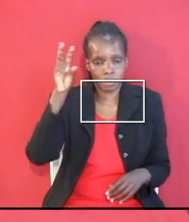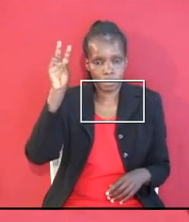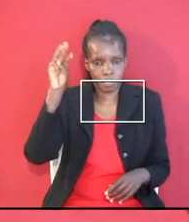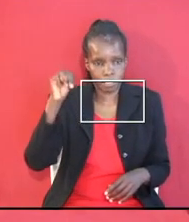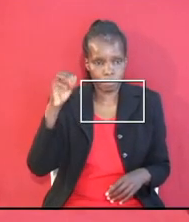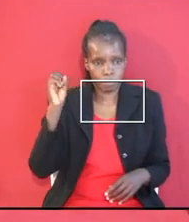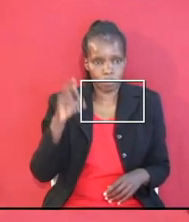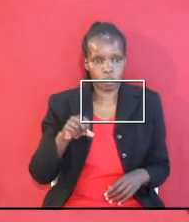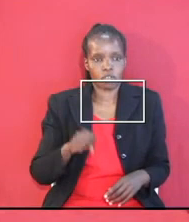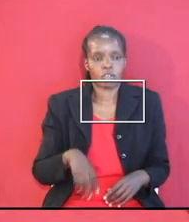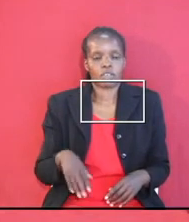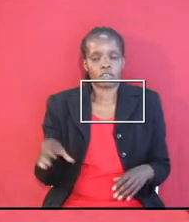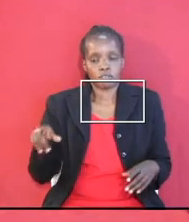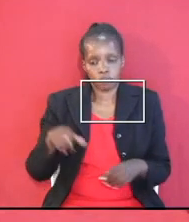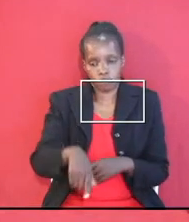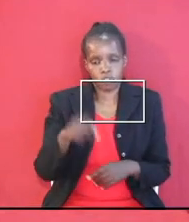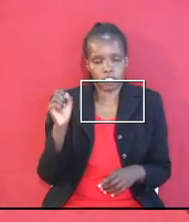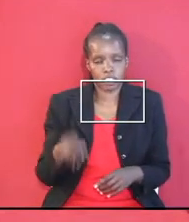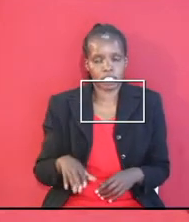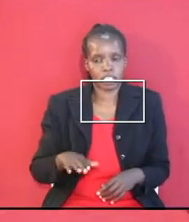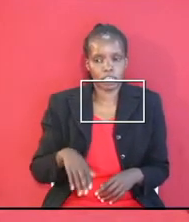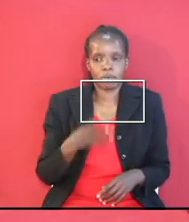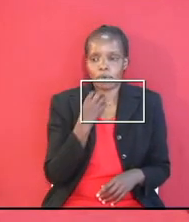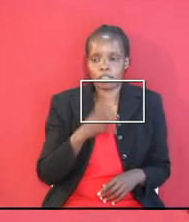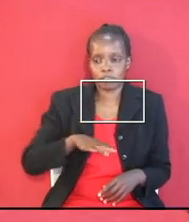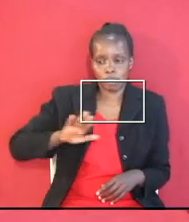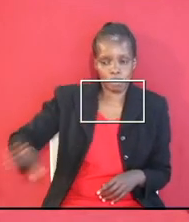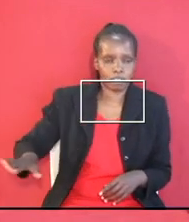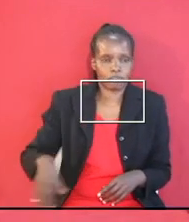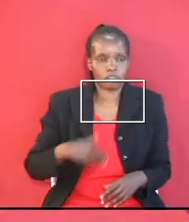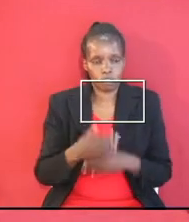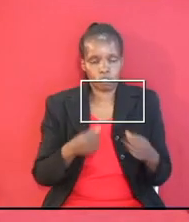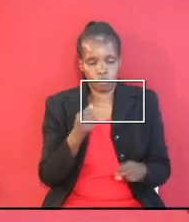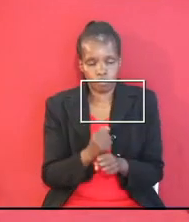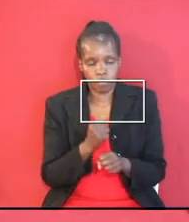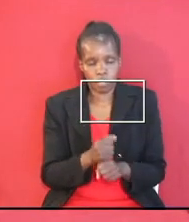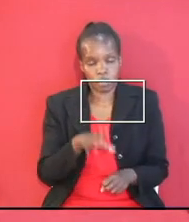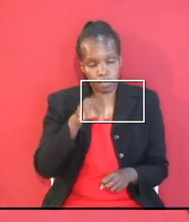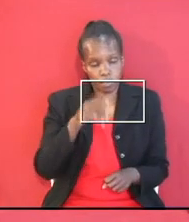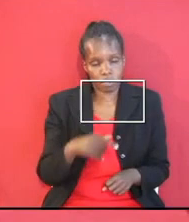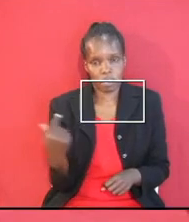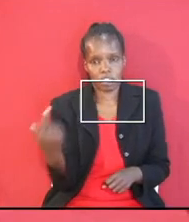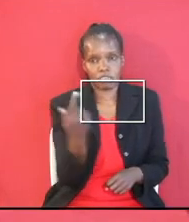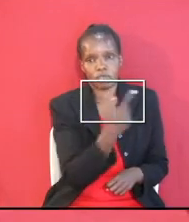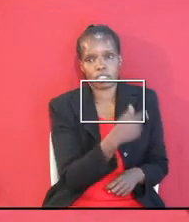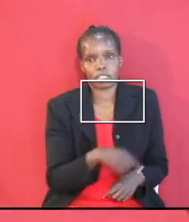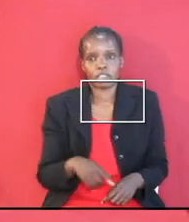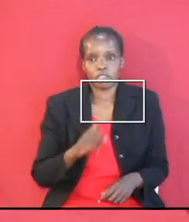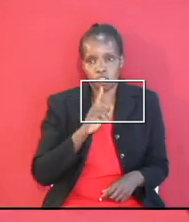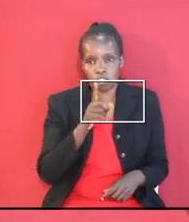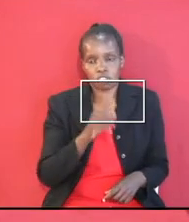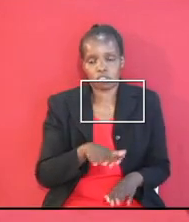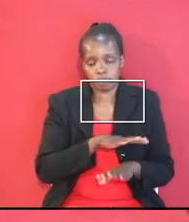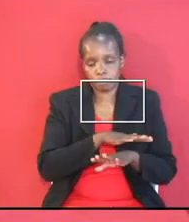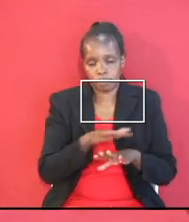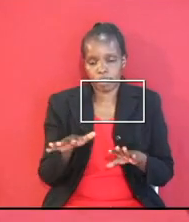of men. Matthew, leave those things and follow me. Come, follow me. So they were called and they were told, you're going to spread the gospel